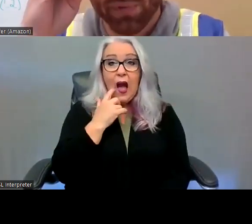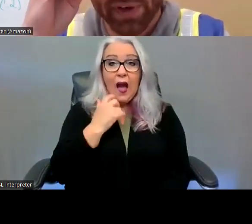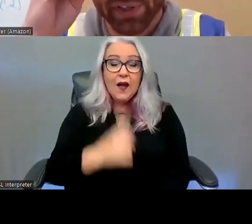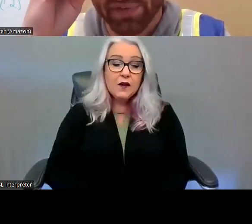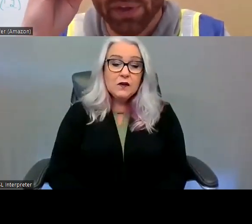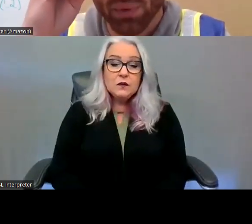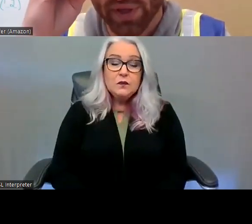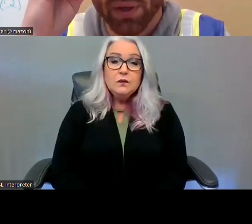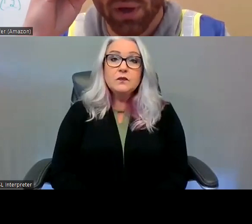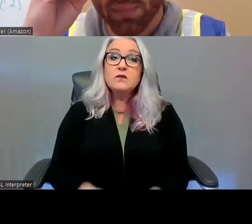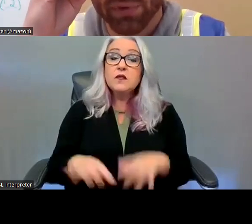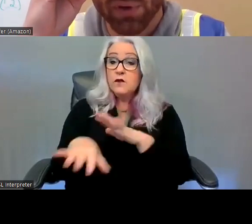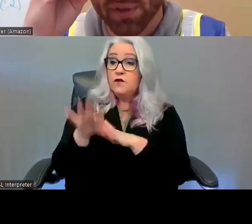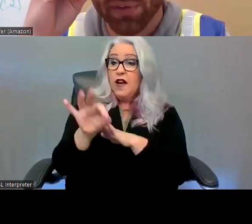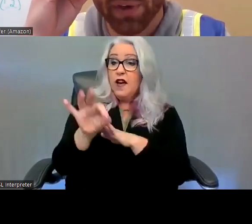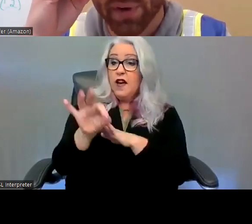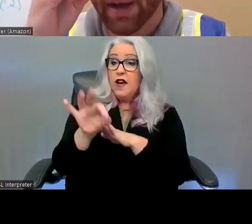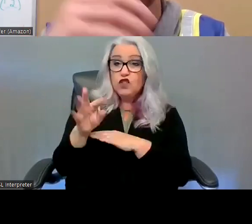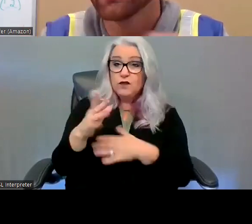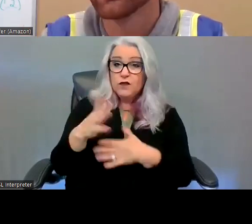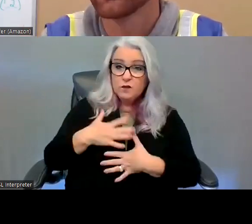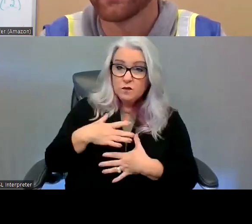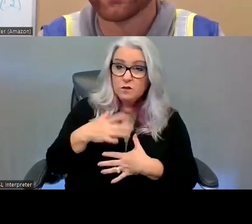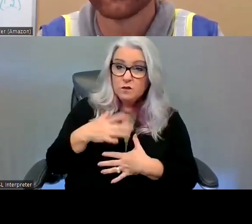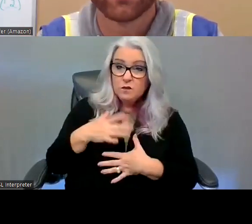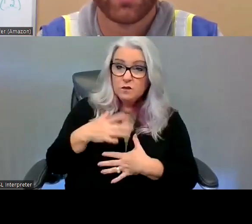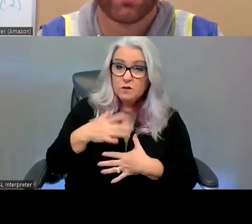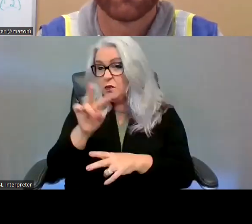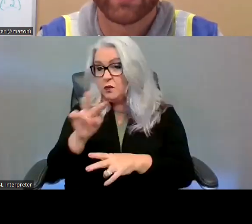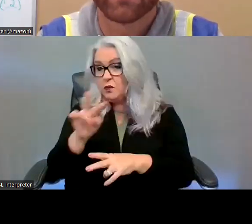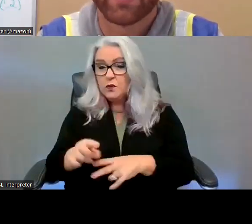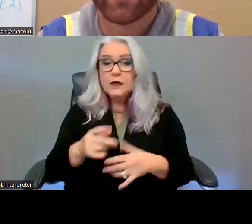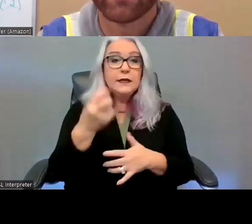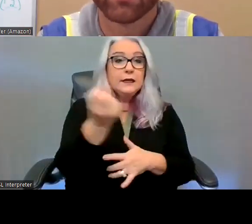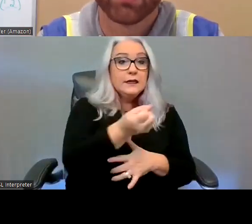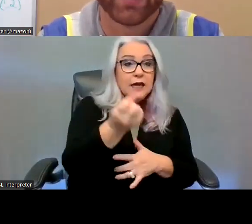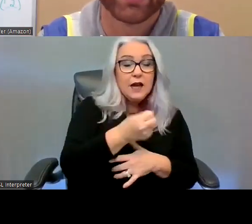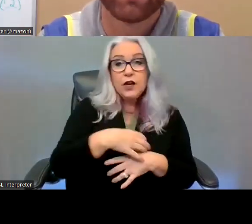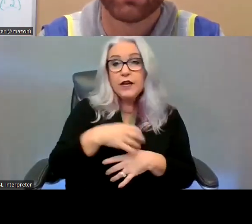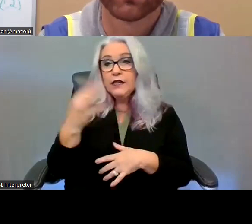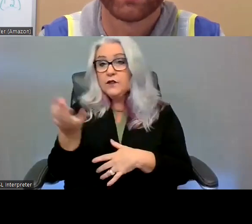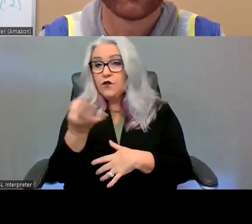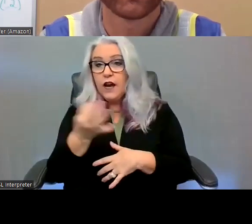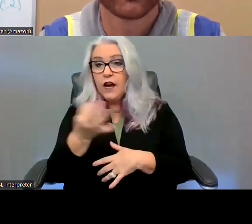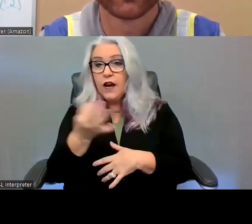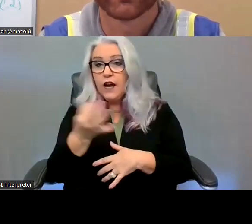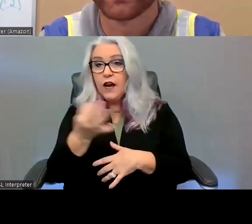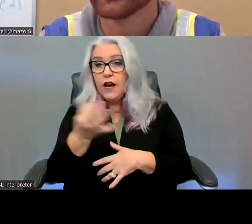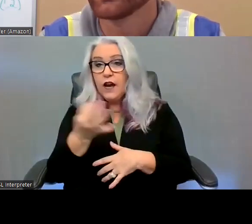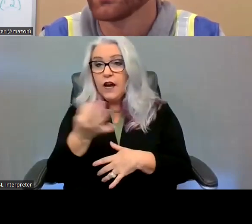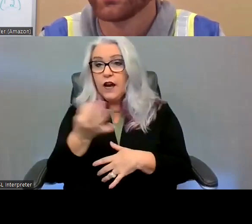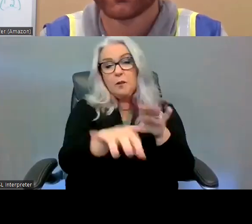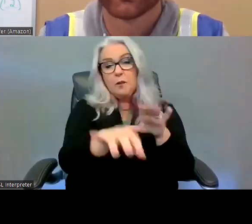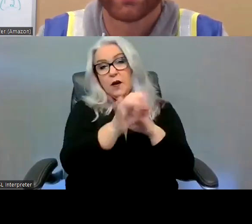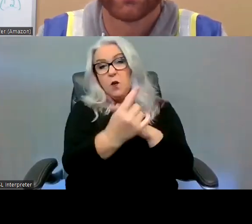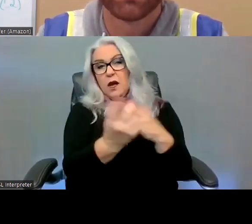So once you find a shift that you like, there's going to be tons of different options, Saturdays, Fridays and Saturdays. So pick a shift that works best for you in a